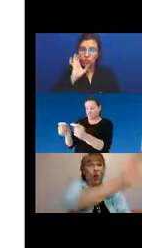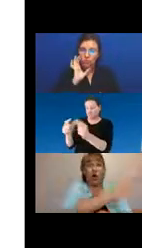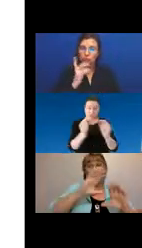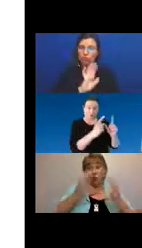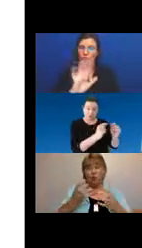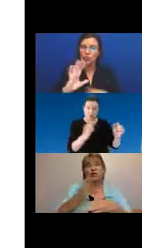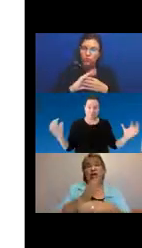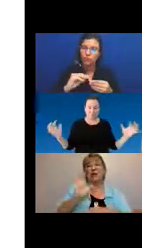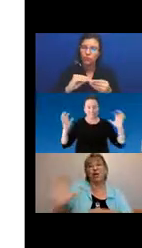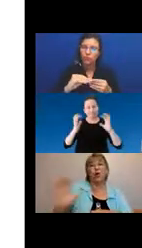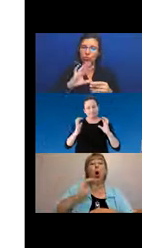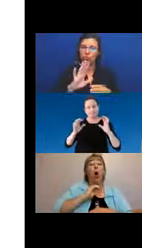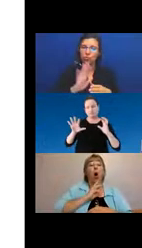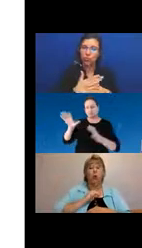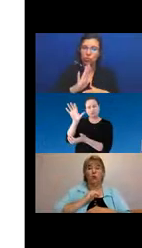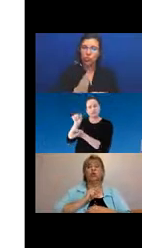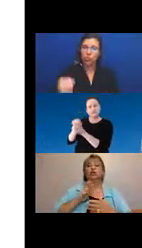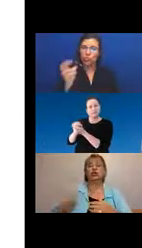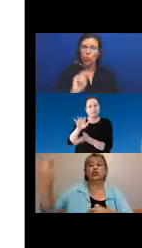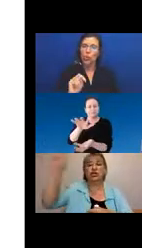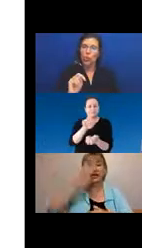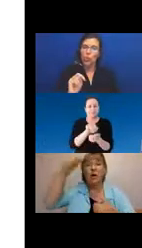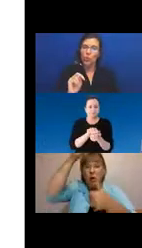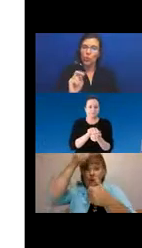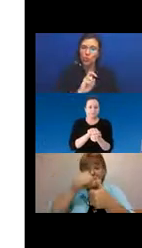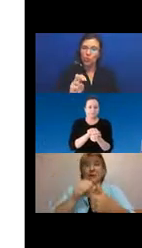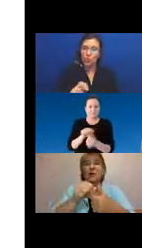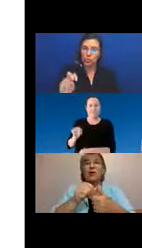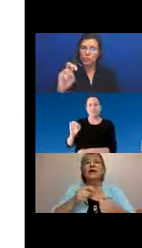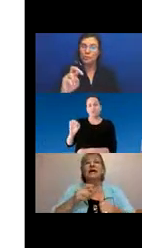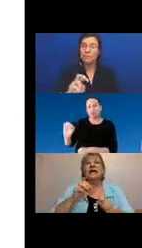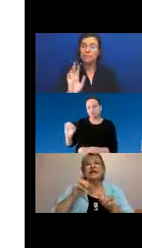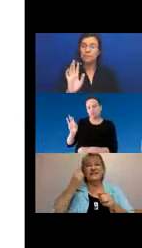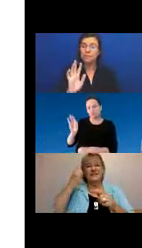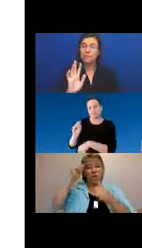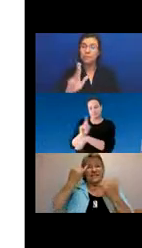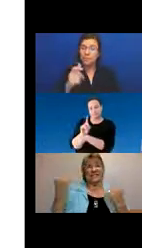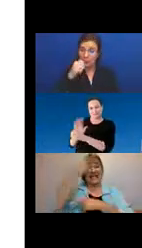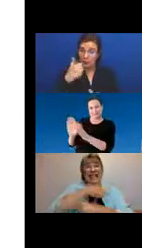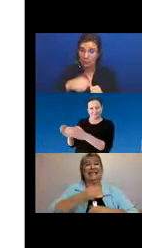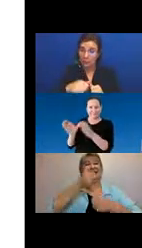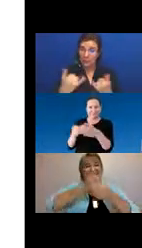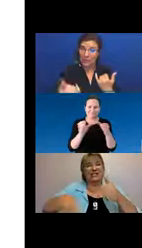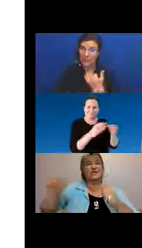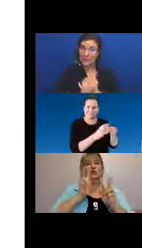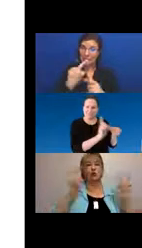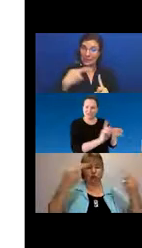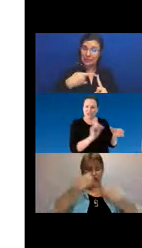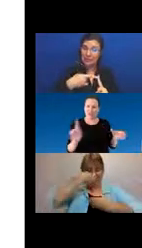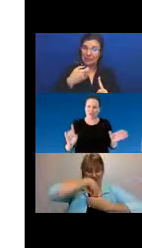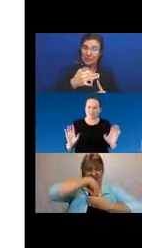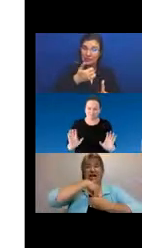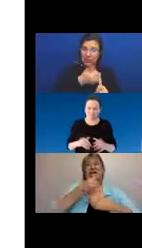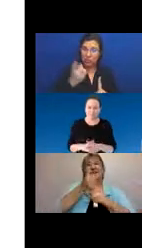your groups, sharing your own journey. Remember, for today, it's each of you to